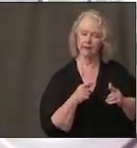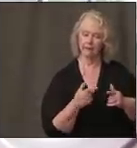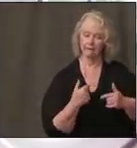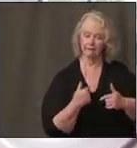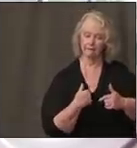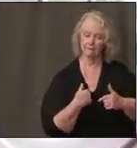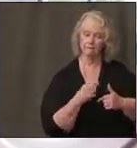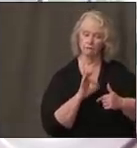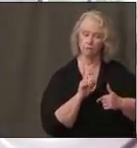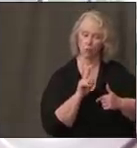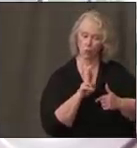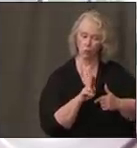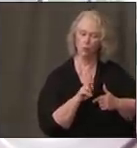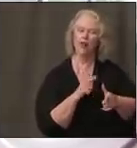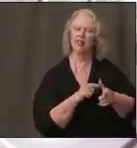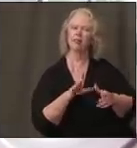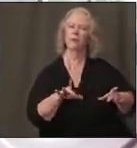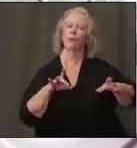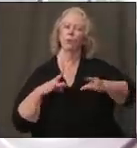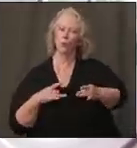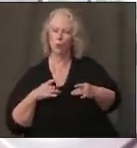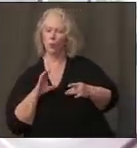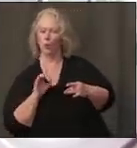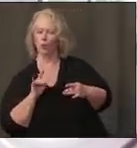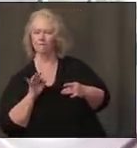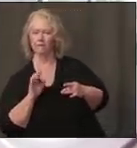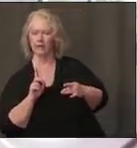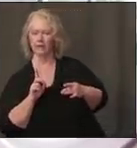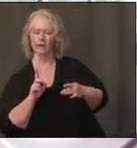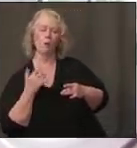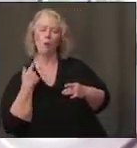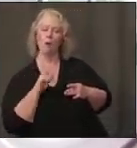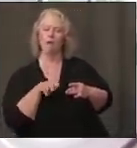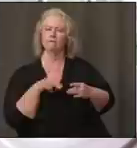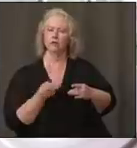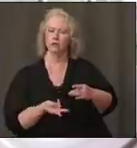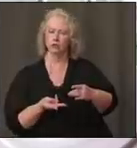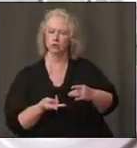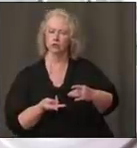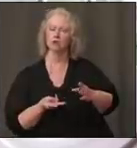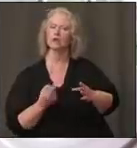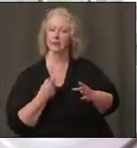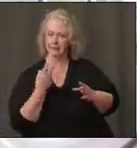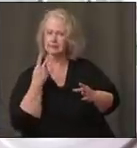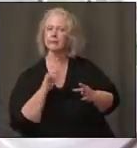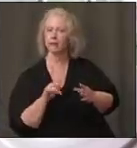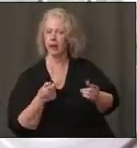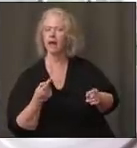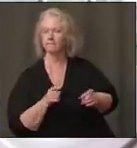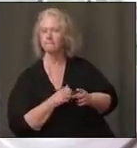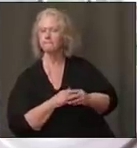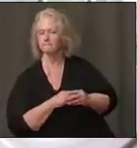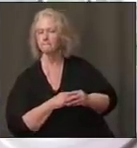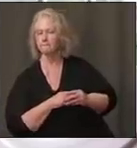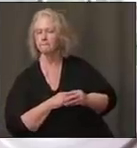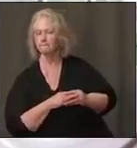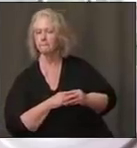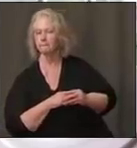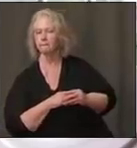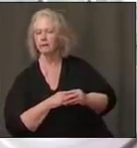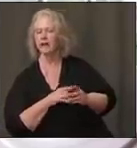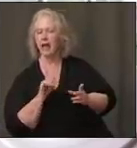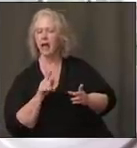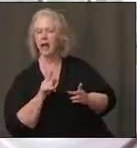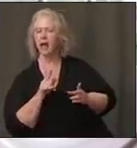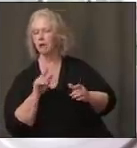in the hospital, or a healthcare system where you're presenting with COVID and you catch the flu. We know that there's been cases documented where people have had a more